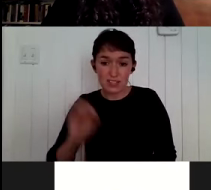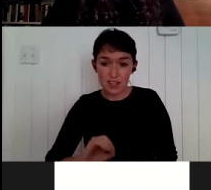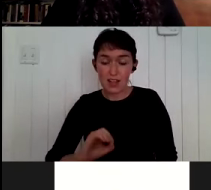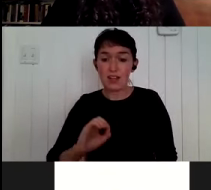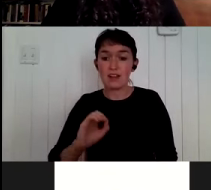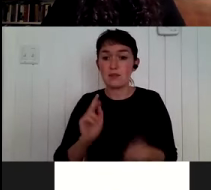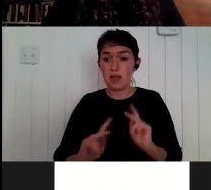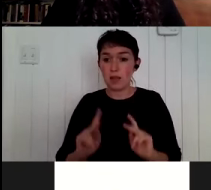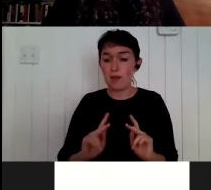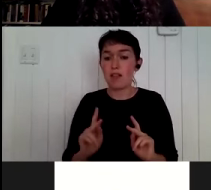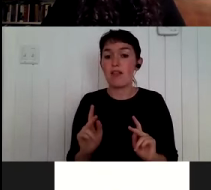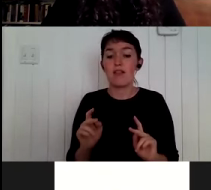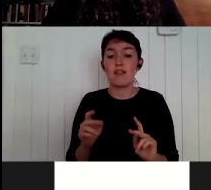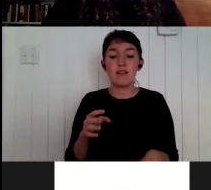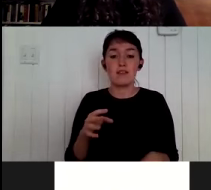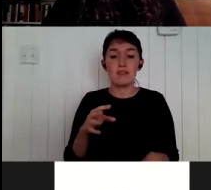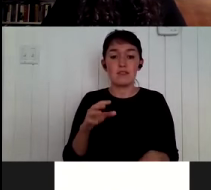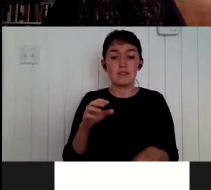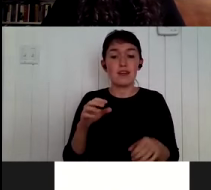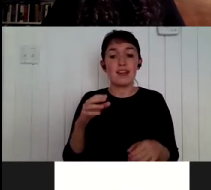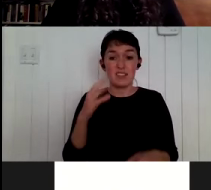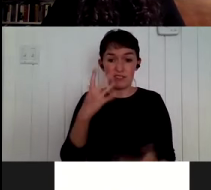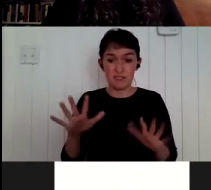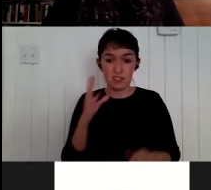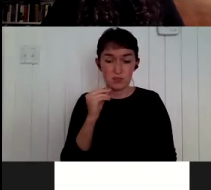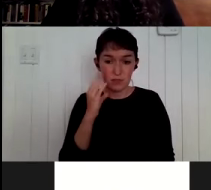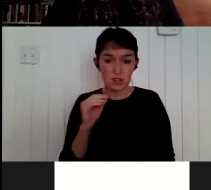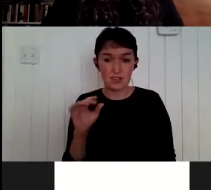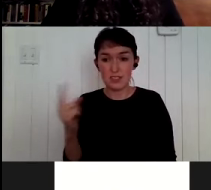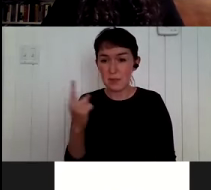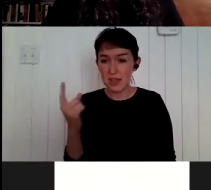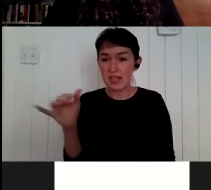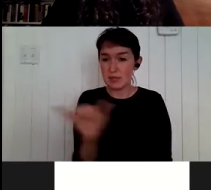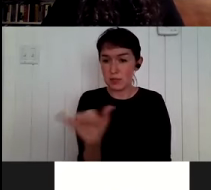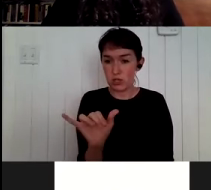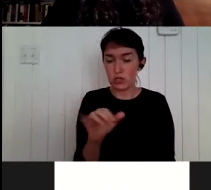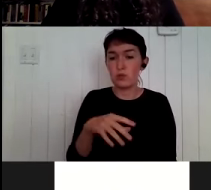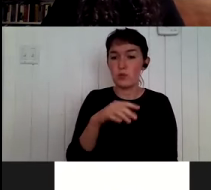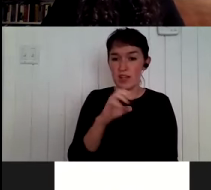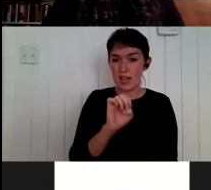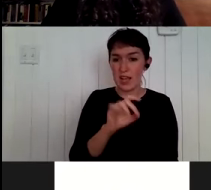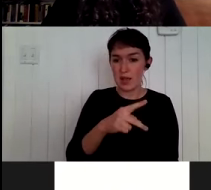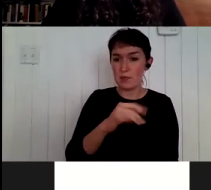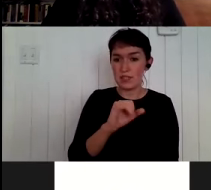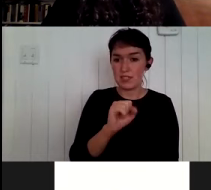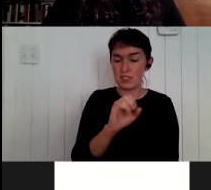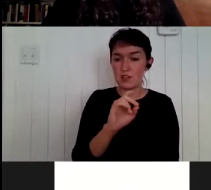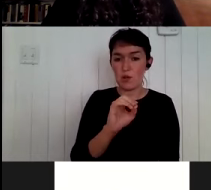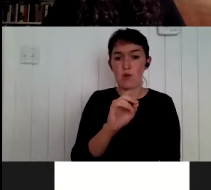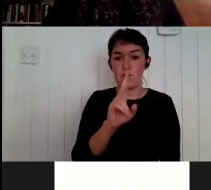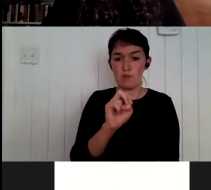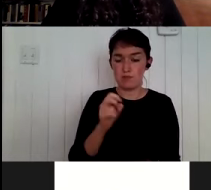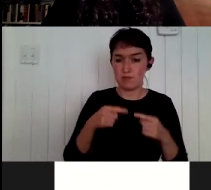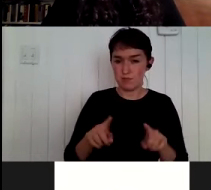to a psychotic-like episode in our everyday life. And it gives us a little bit of a leverage to sort of understand these processes and help sort